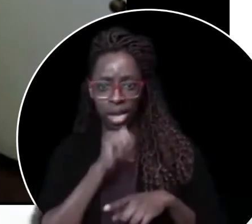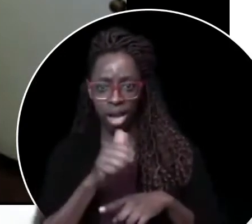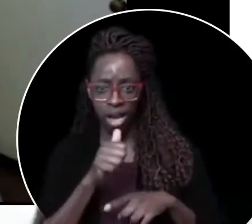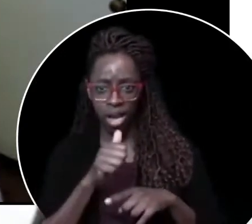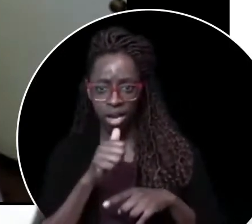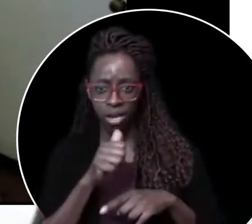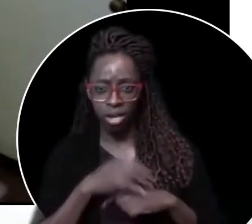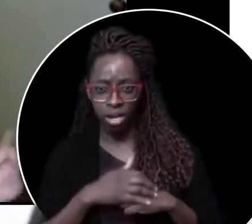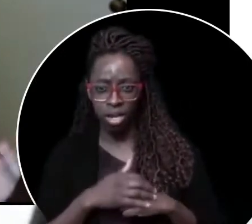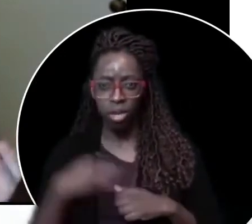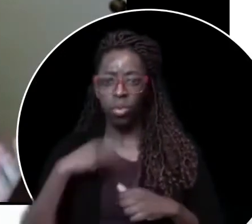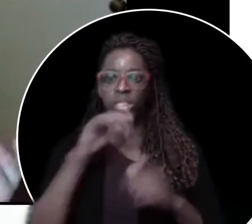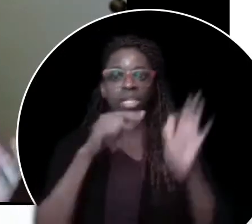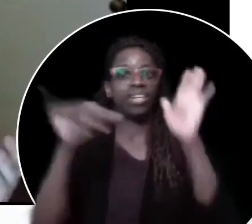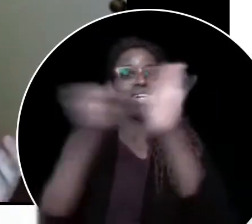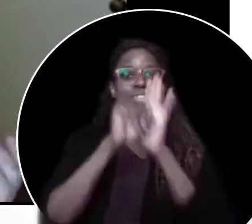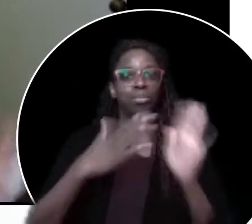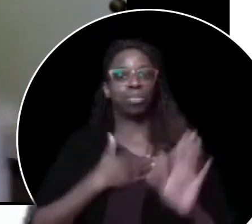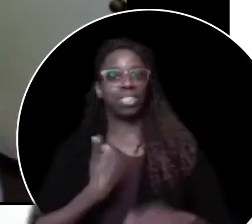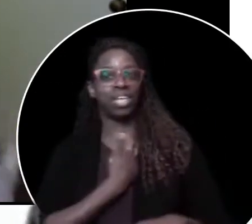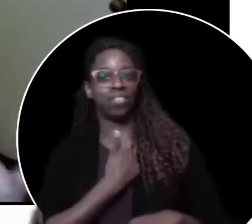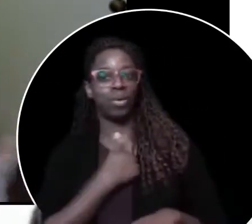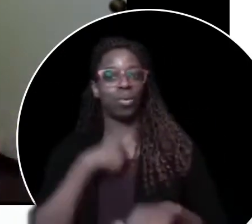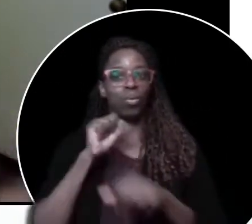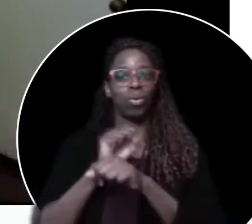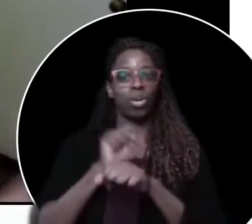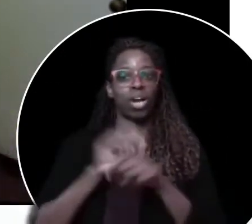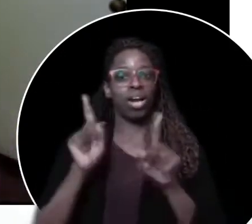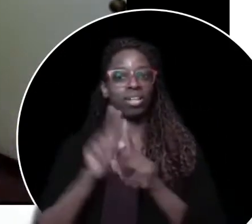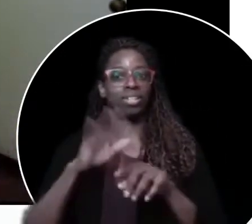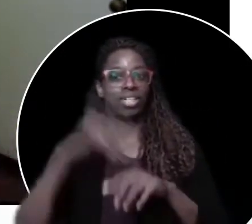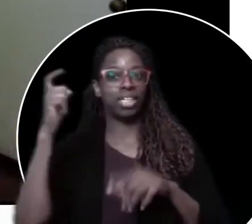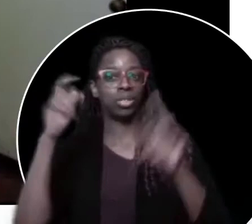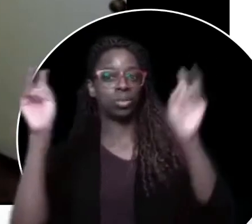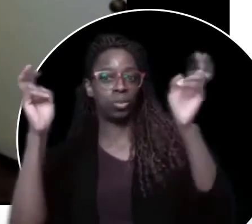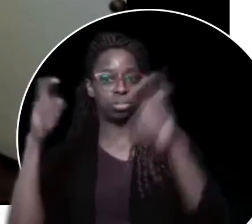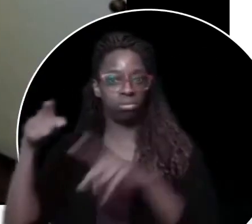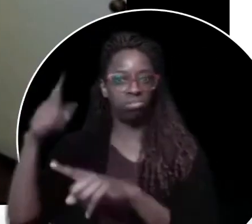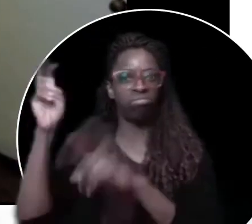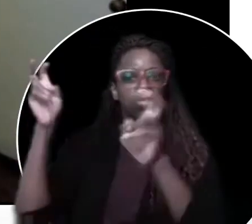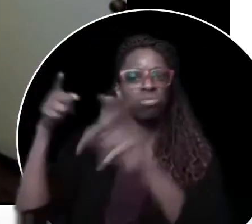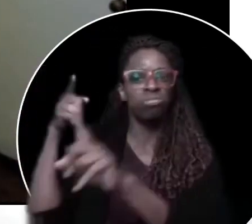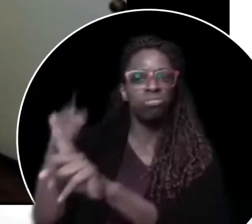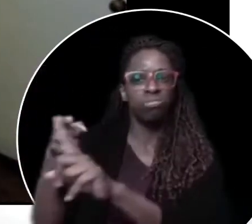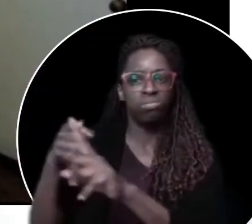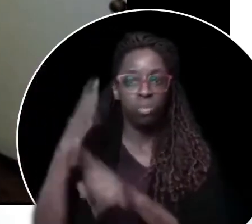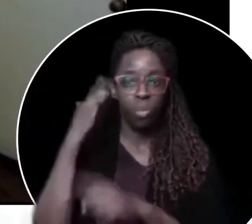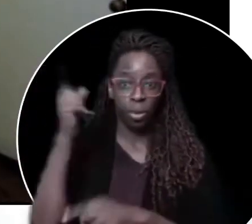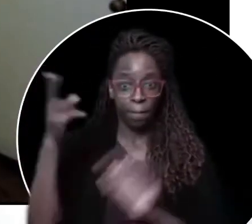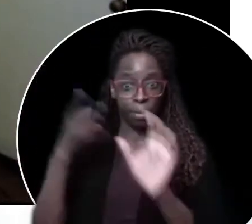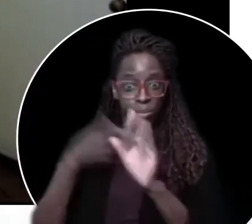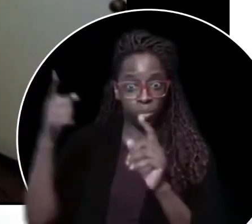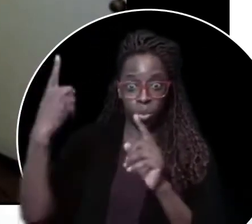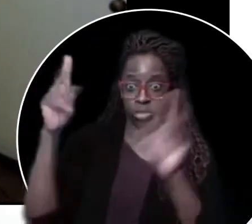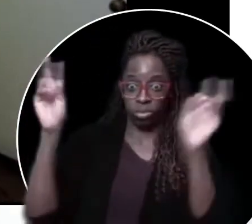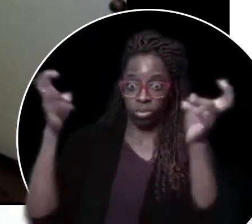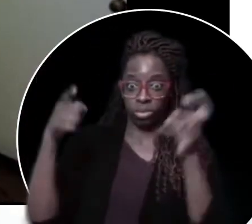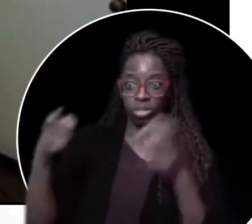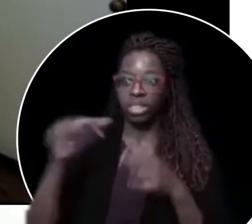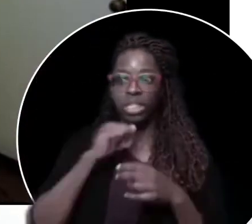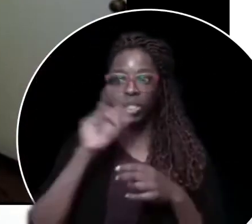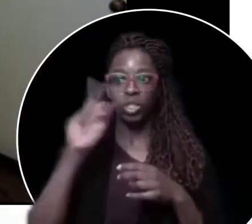lawyer, in some sense, is serving community organizing. And